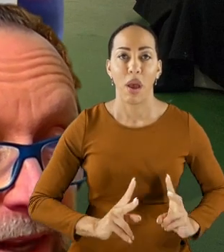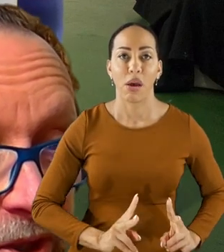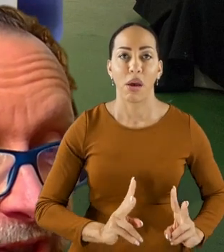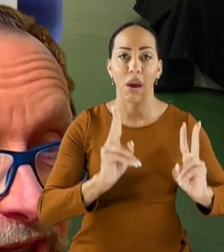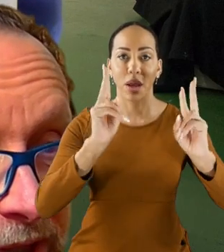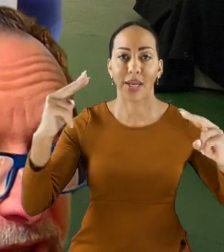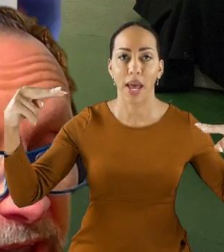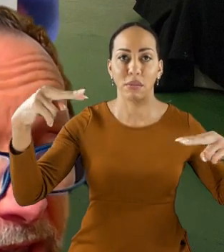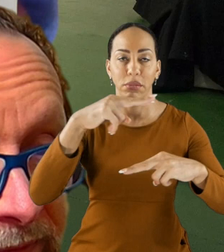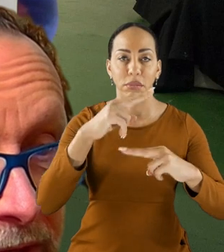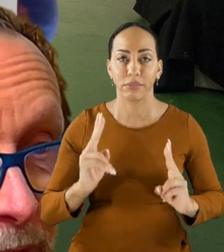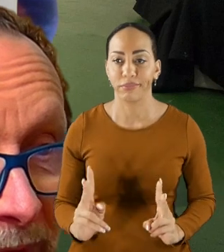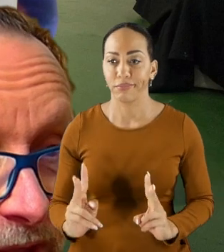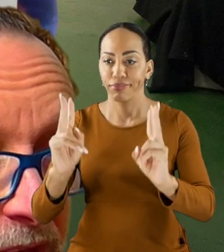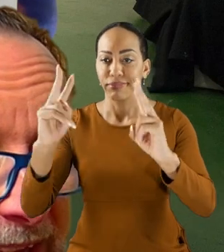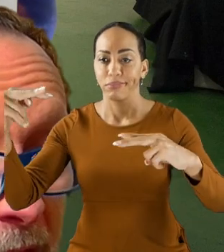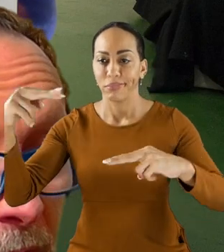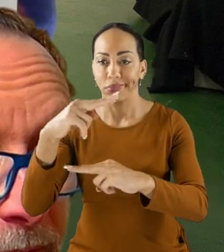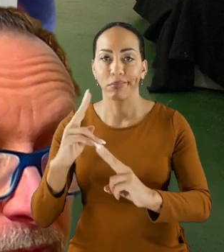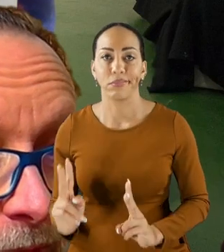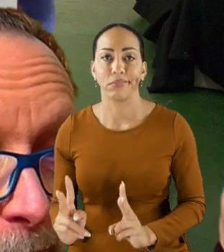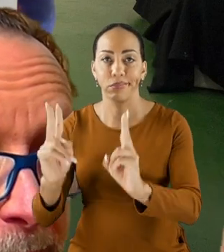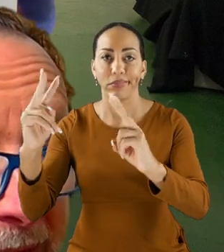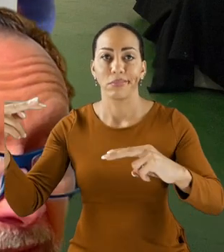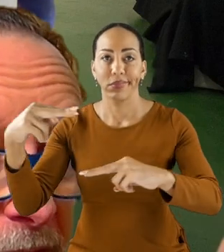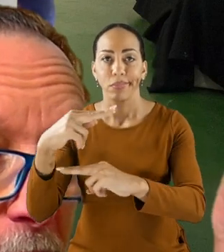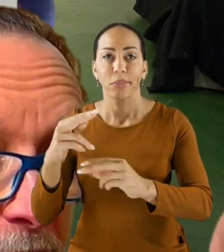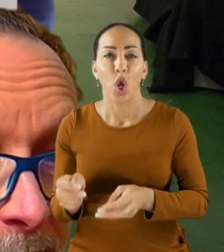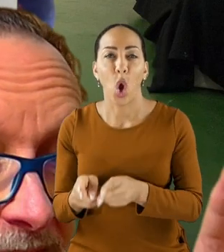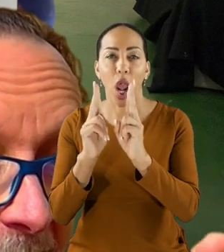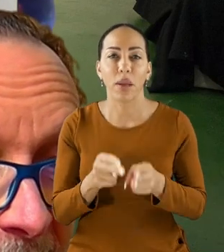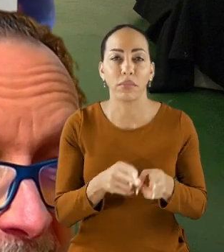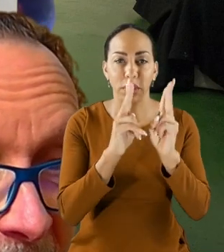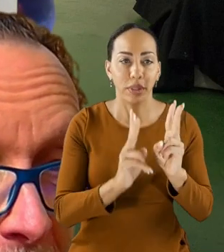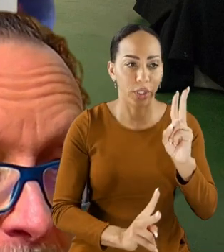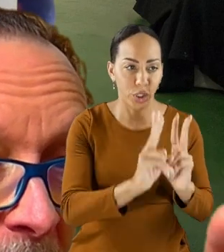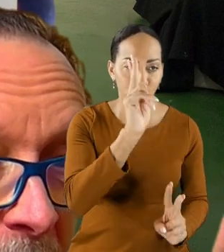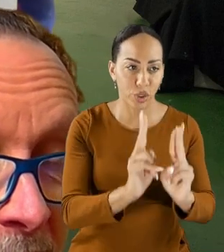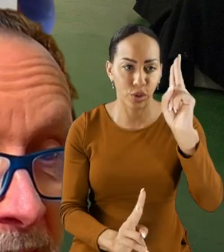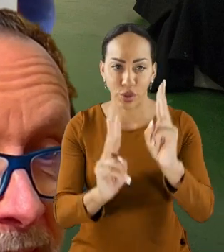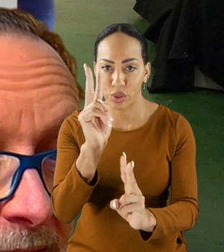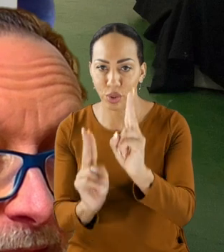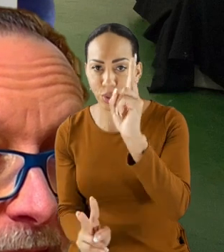And then I just literally just in Photoshop, I just cut out the pillars, the columns and